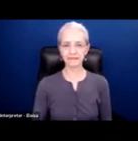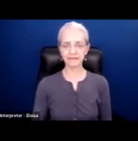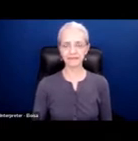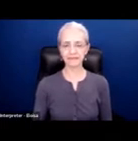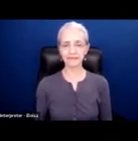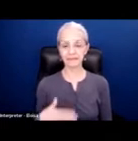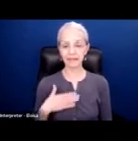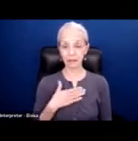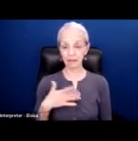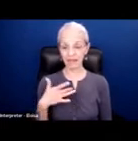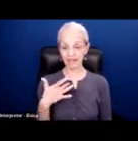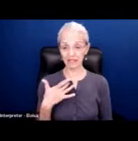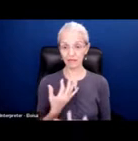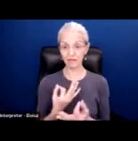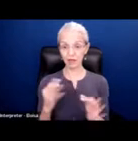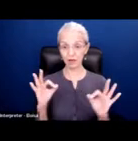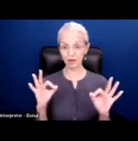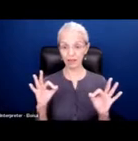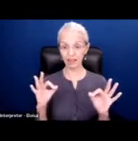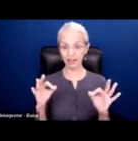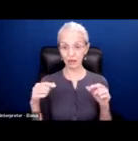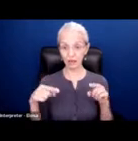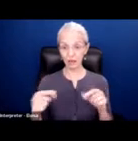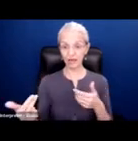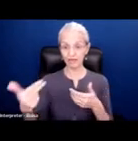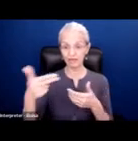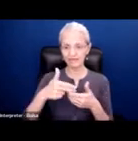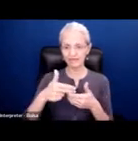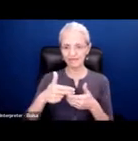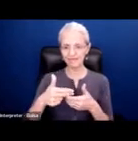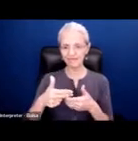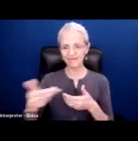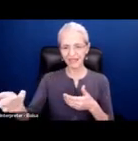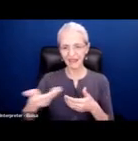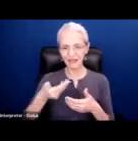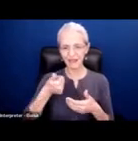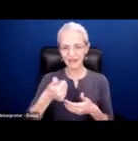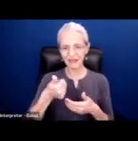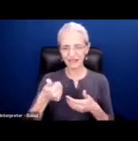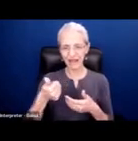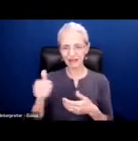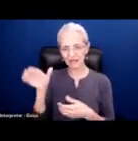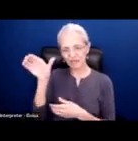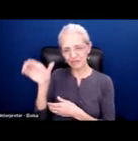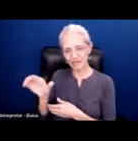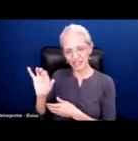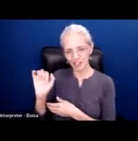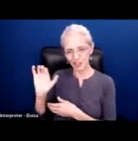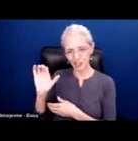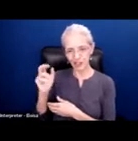Please do feel free as you're hopping on to introduce yourself in the chat box. There